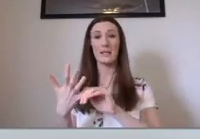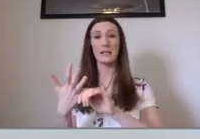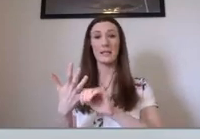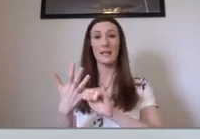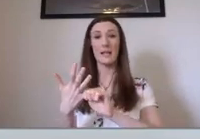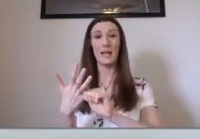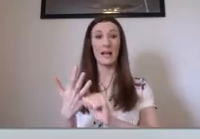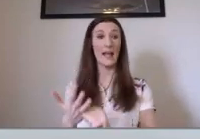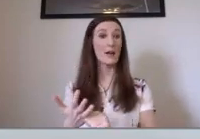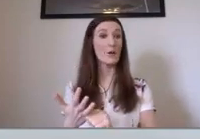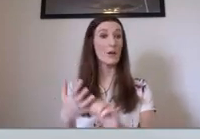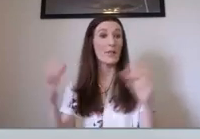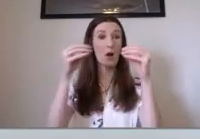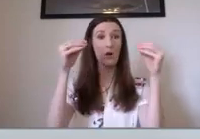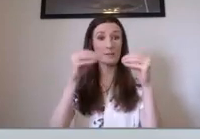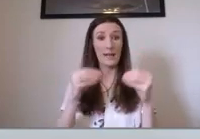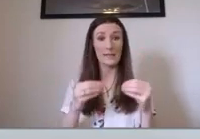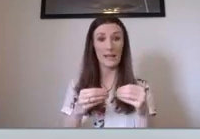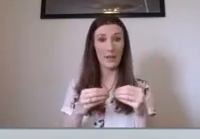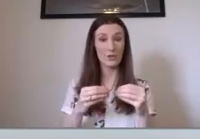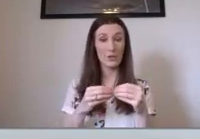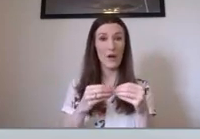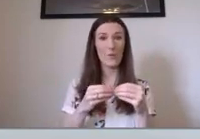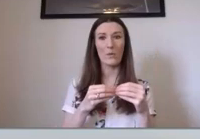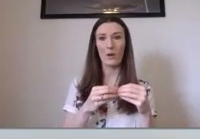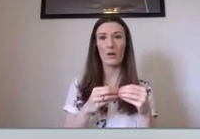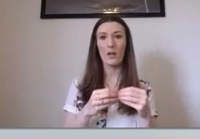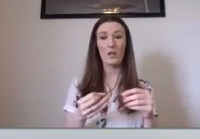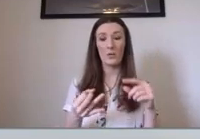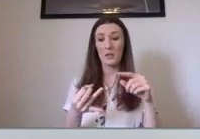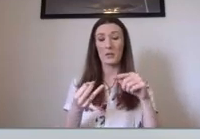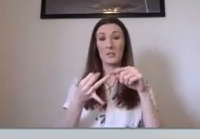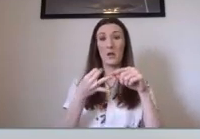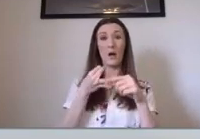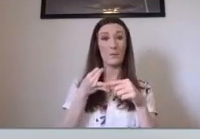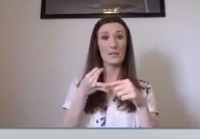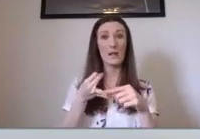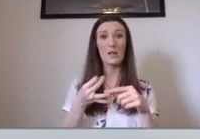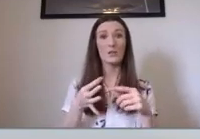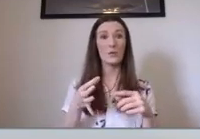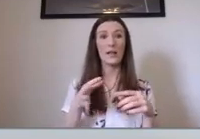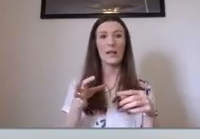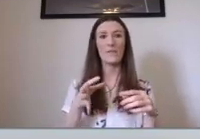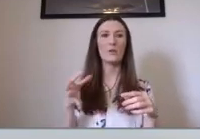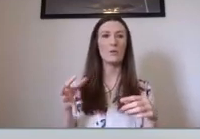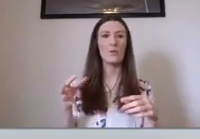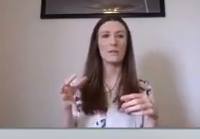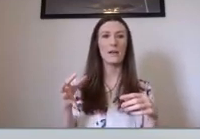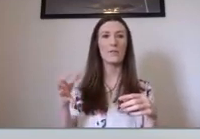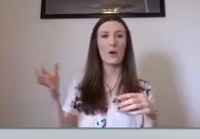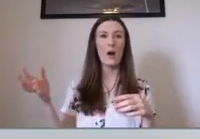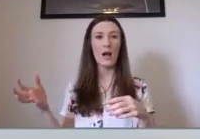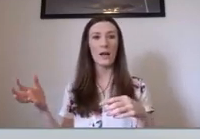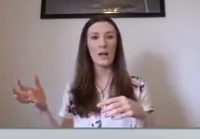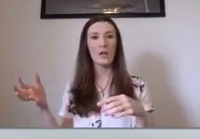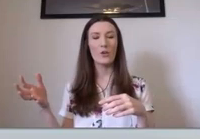list things in a category that all tied together to that one word. You can list the opposite. So like if you don't know the